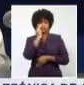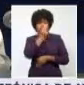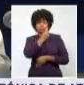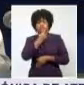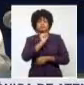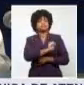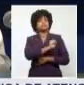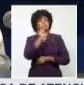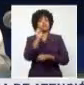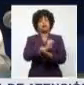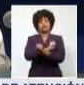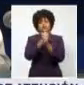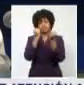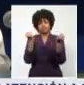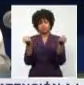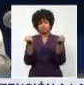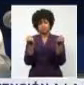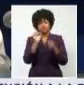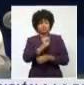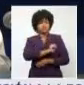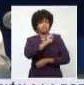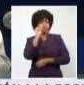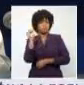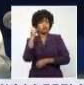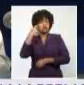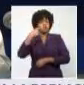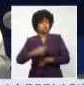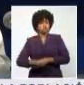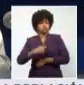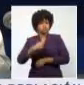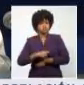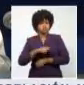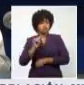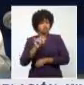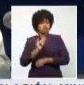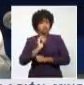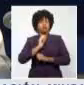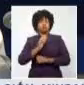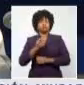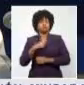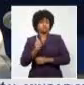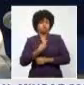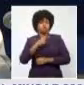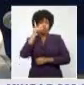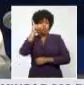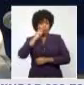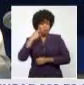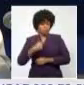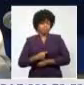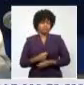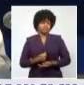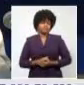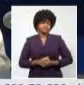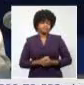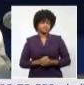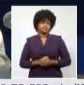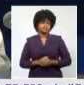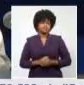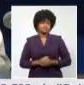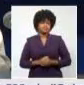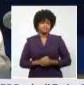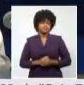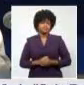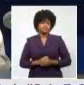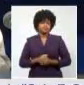die just as you did to save freedom, to save justice, and to save honor